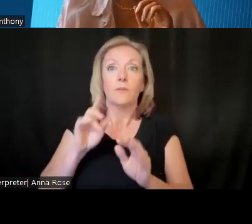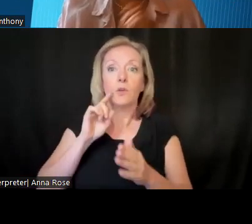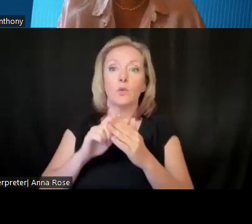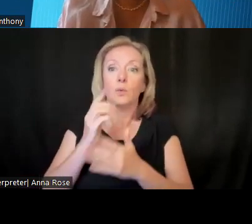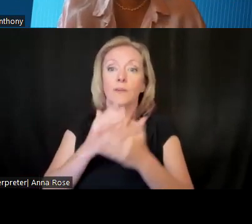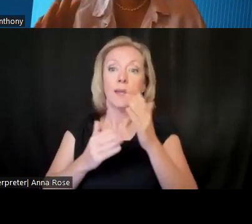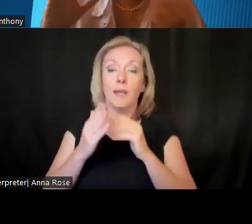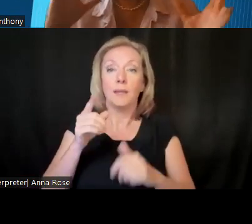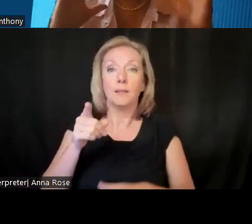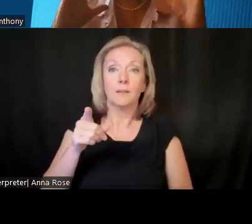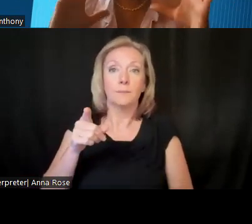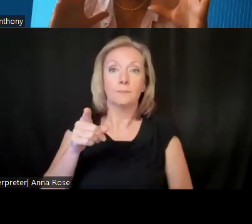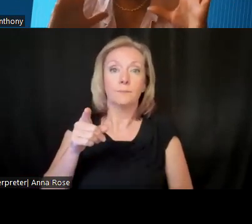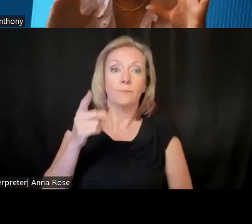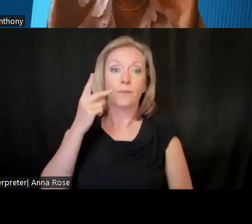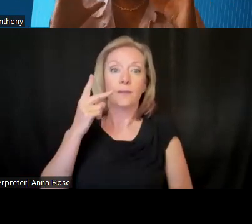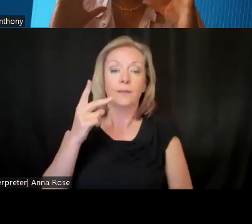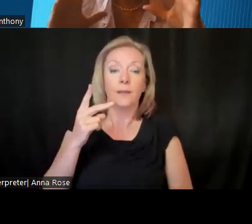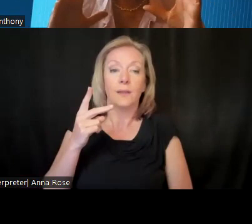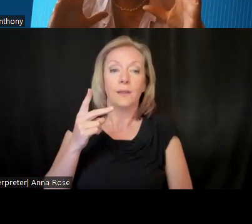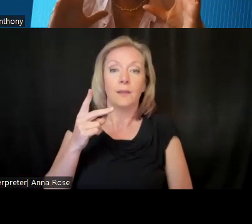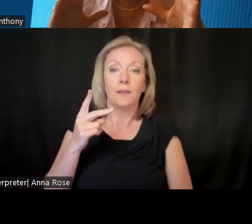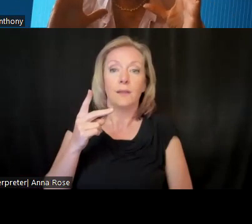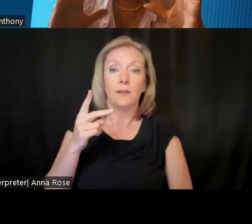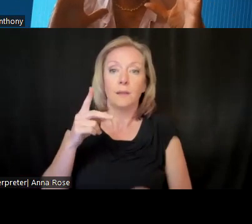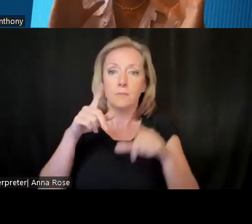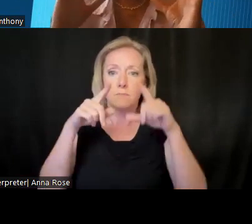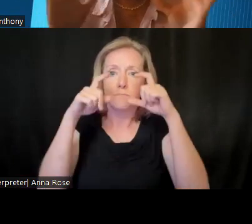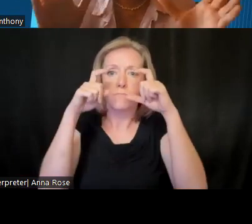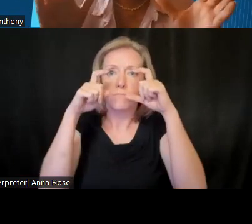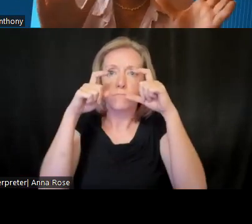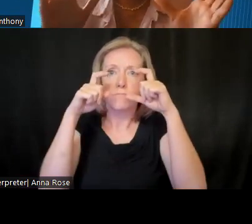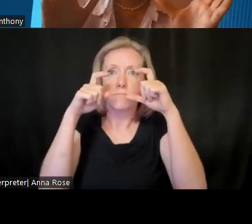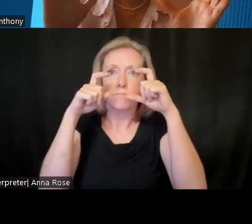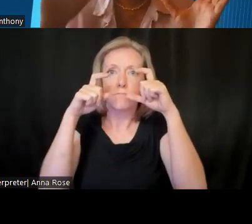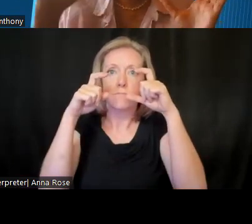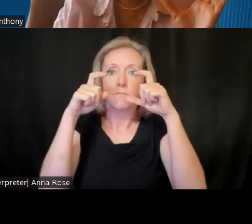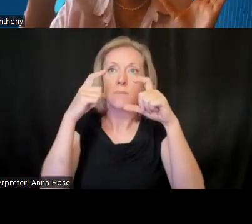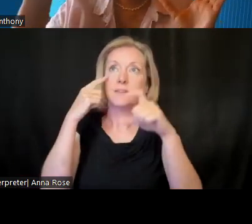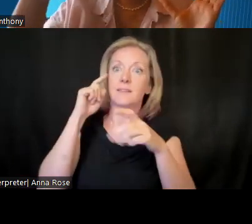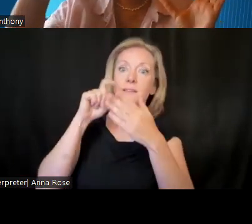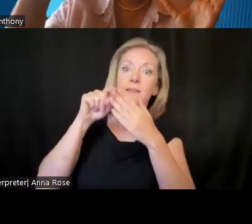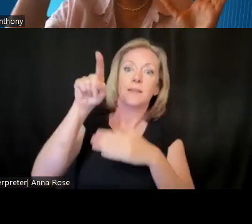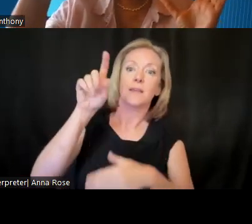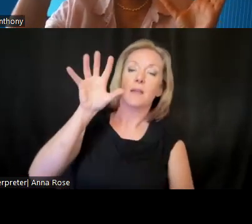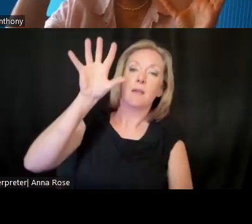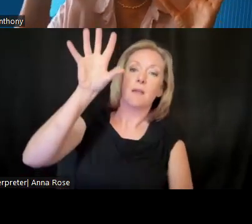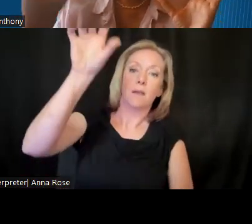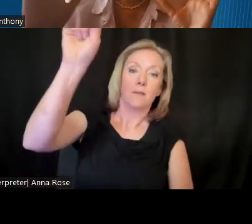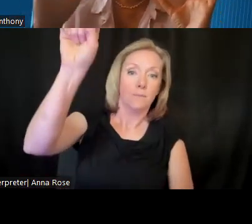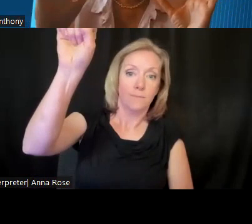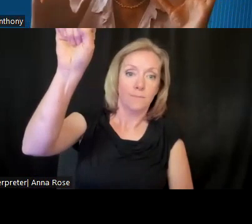what I love about this is you see this little person, this furrowed brow, something's above the kid, and here comes the